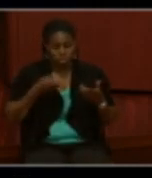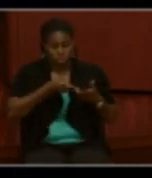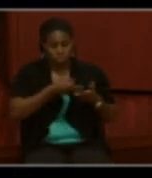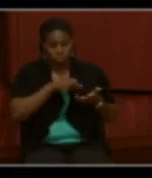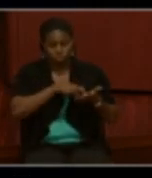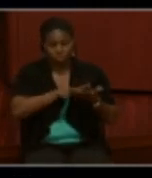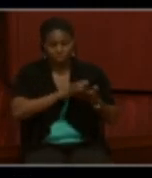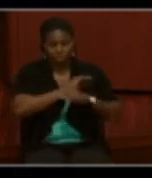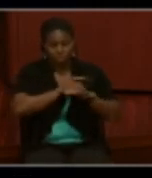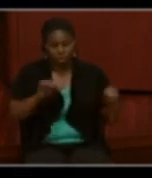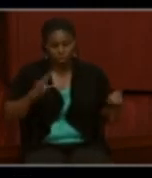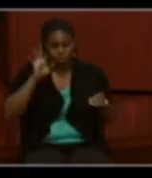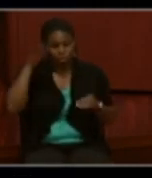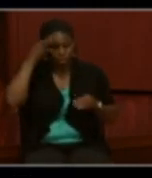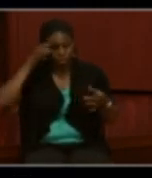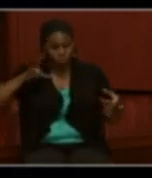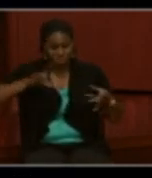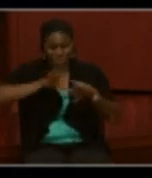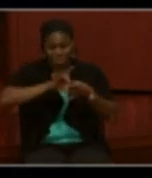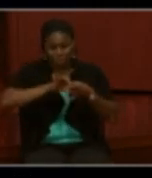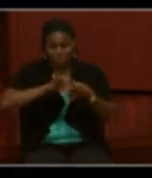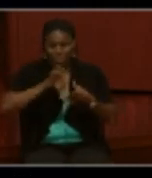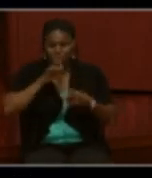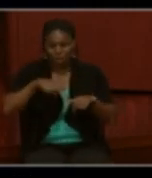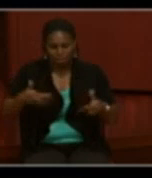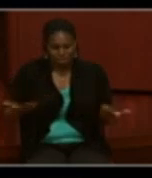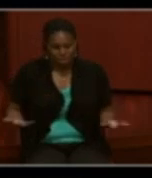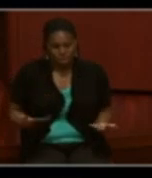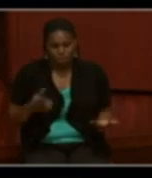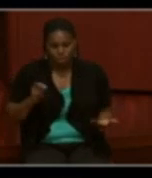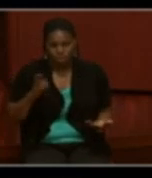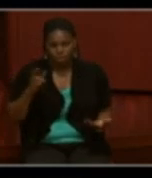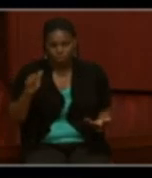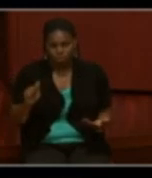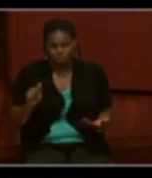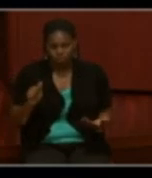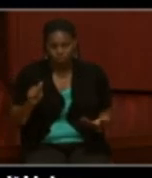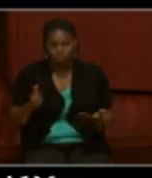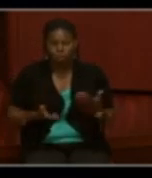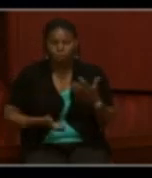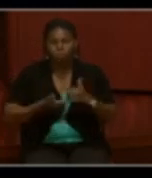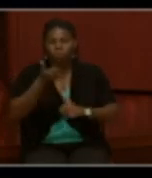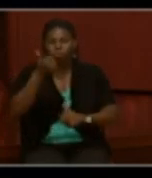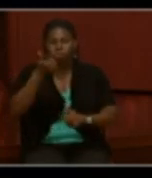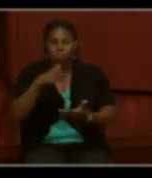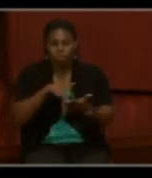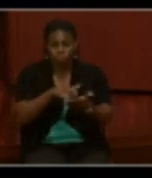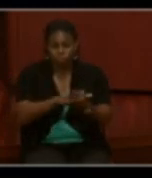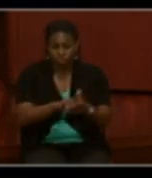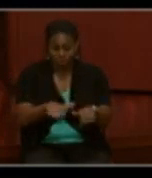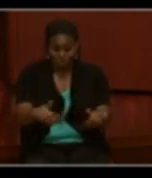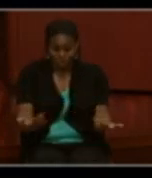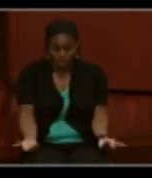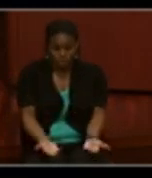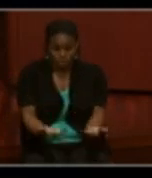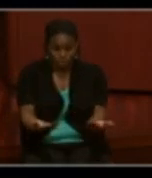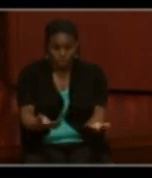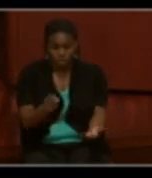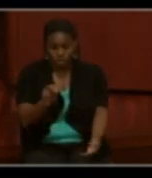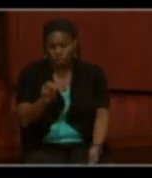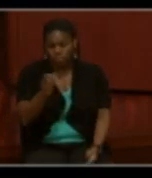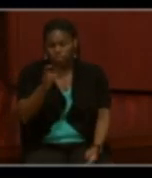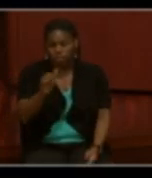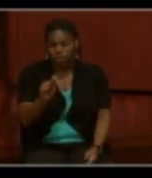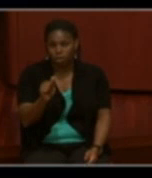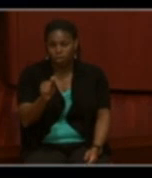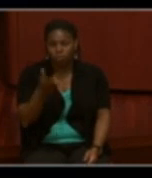connection and thus would not be at the National Archives. Most of the records here at the National Archives are